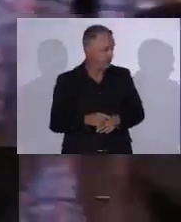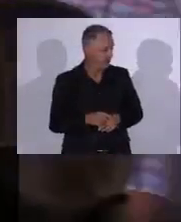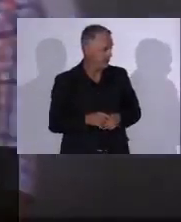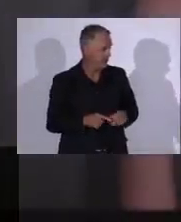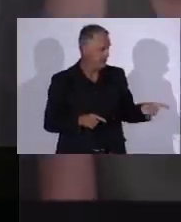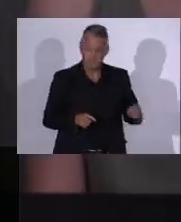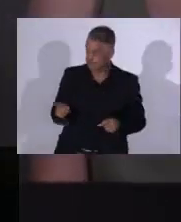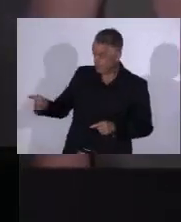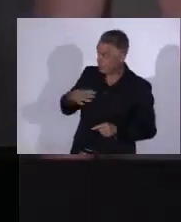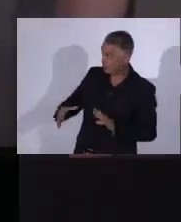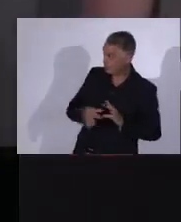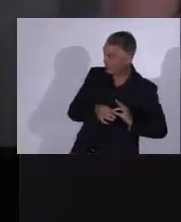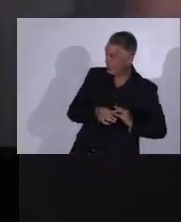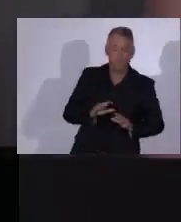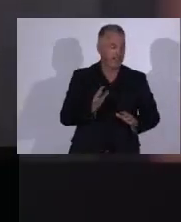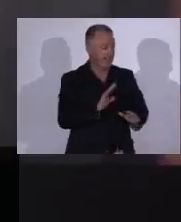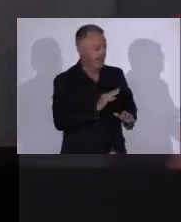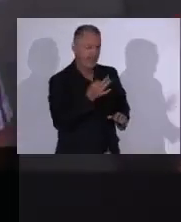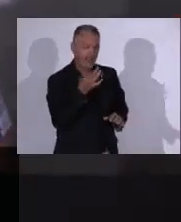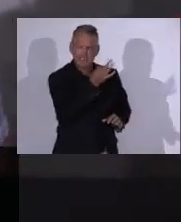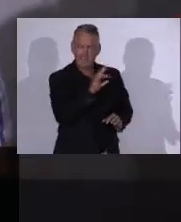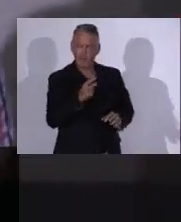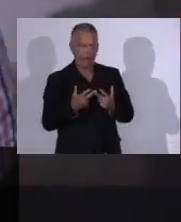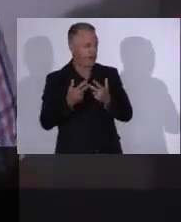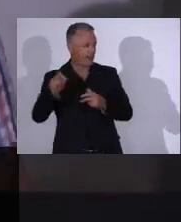Sean? No. Just asking for a friend.